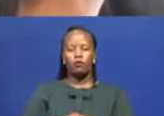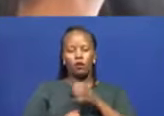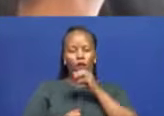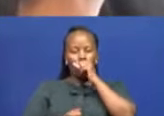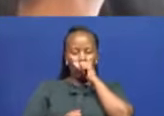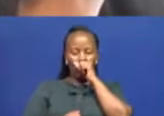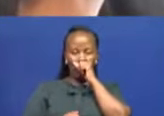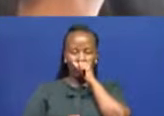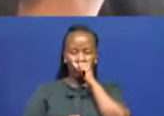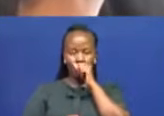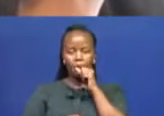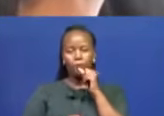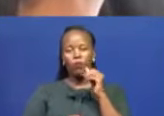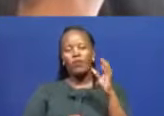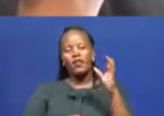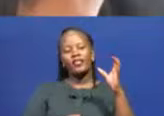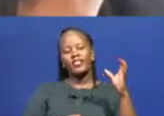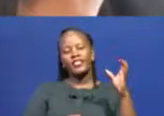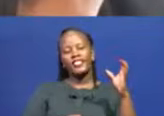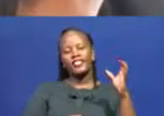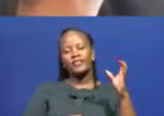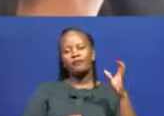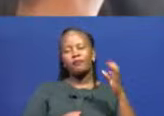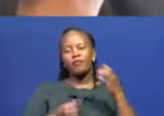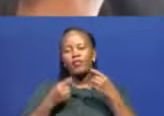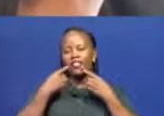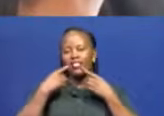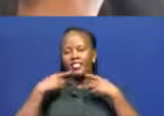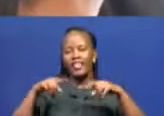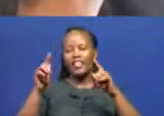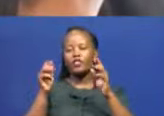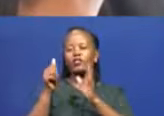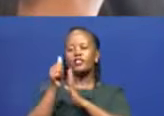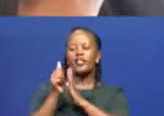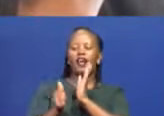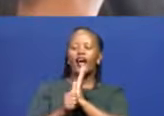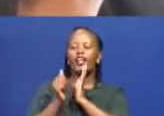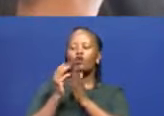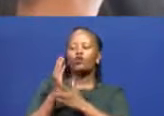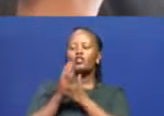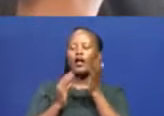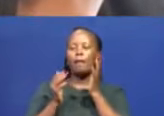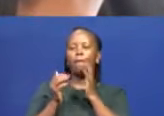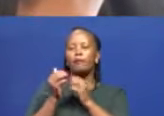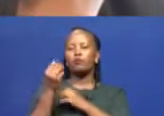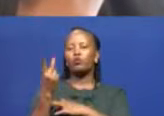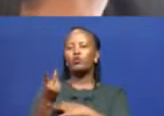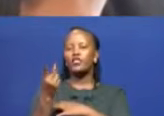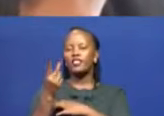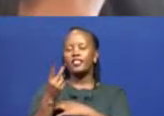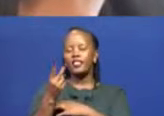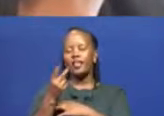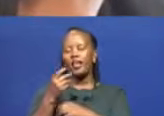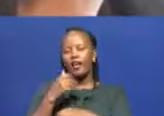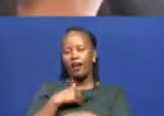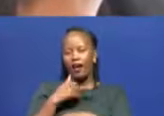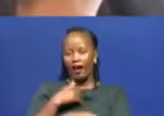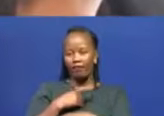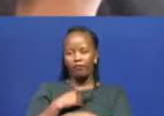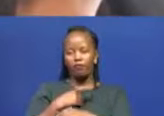C, a declaration that the Article 118 sub Article 2 that clearly provides for